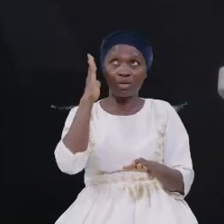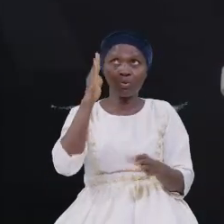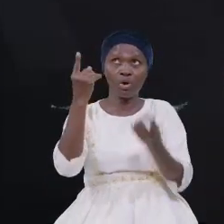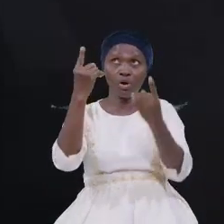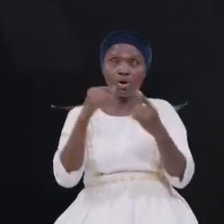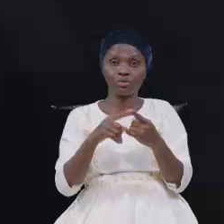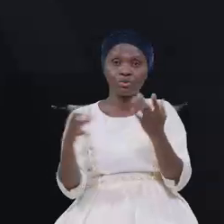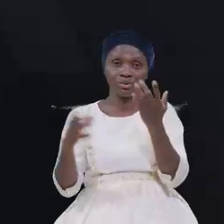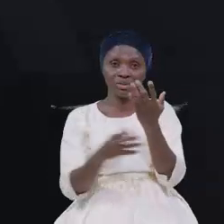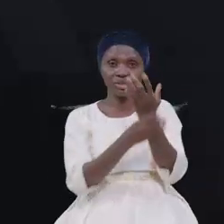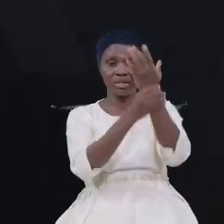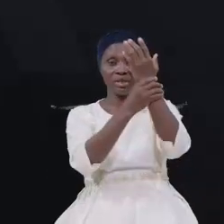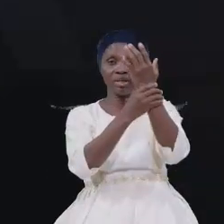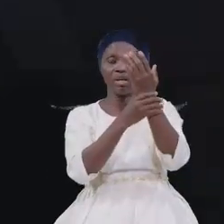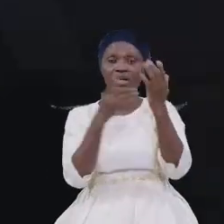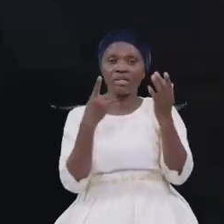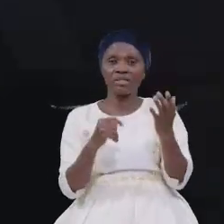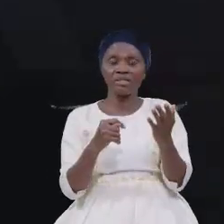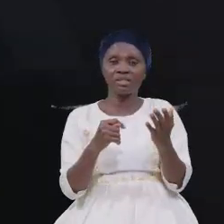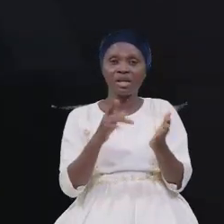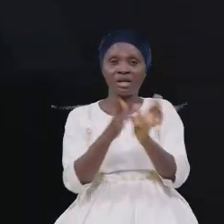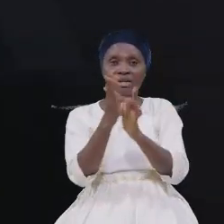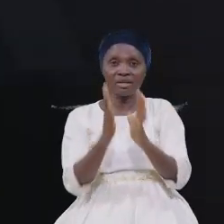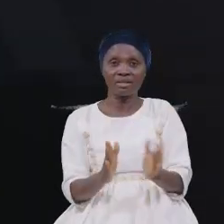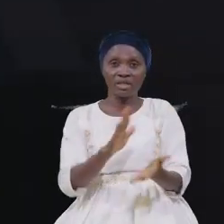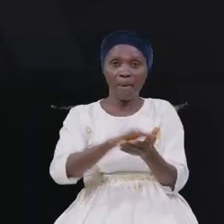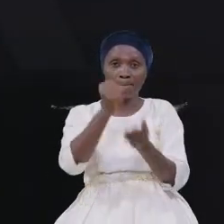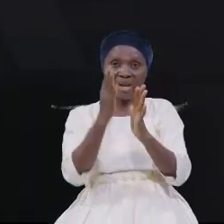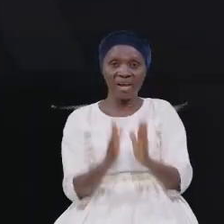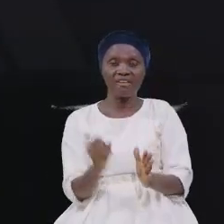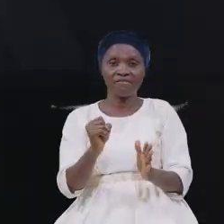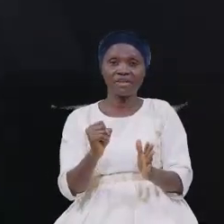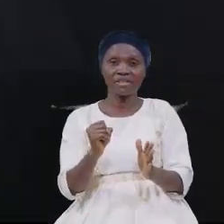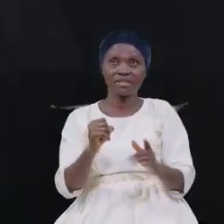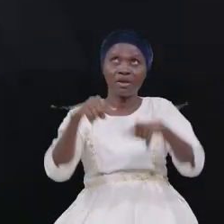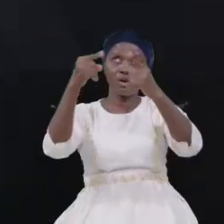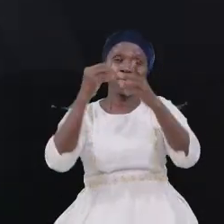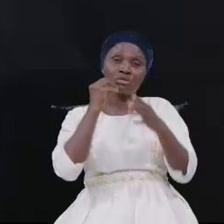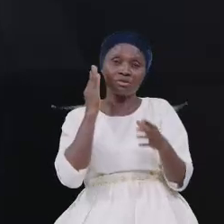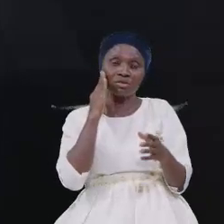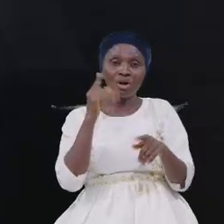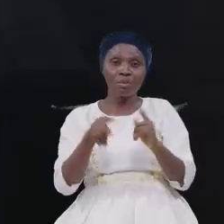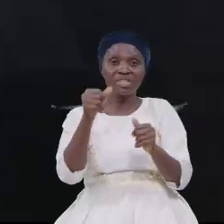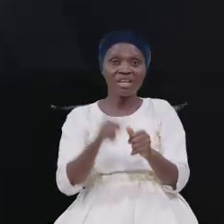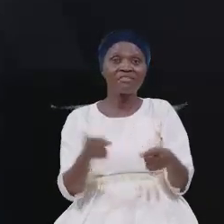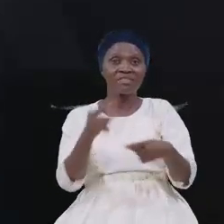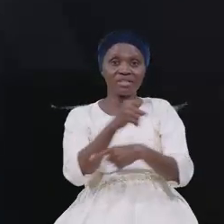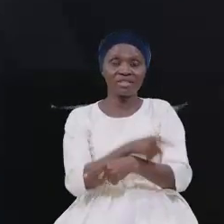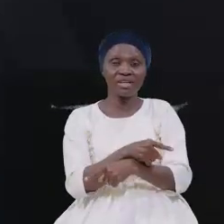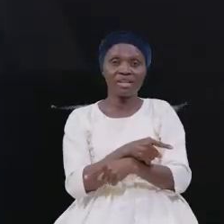the believers, away. But every day there is the coming of the Lord for